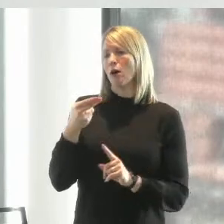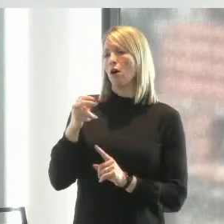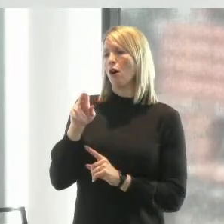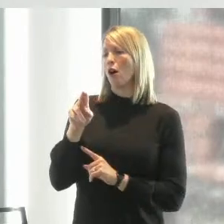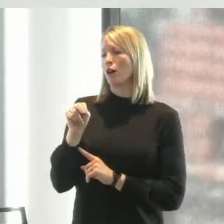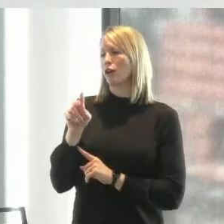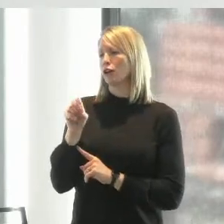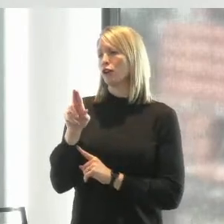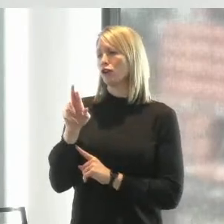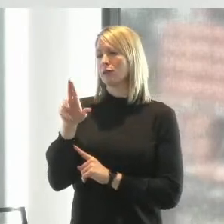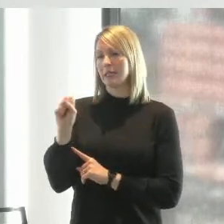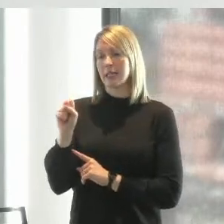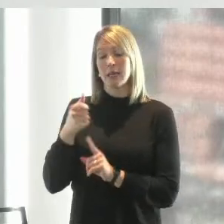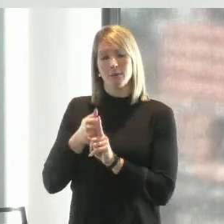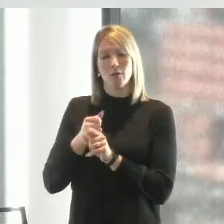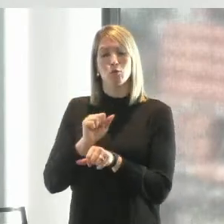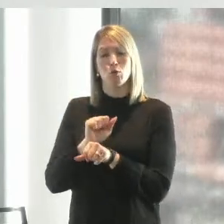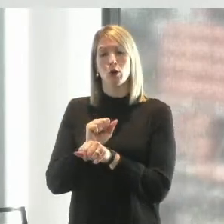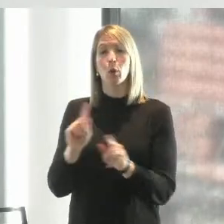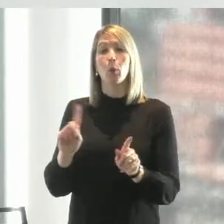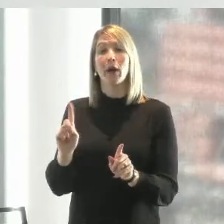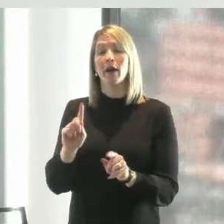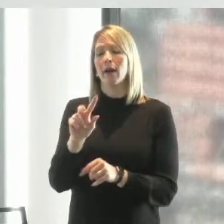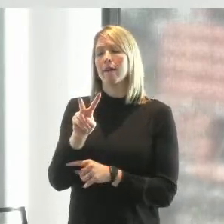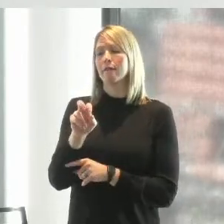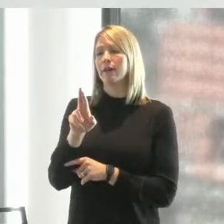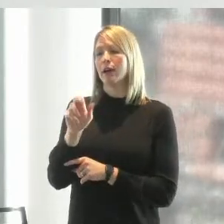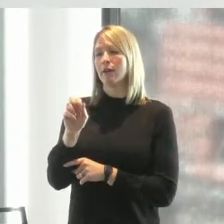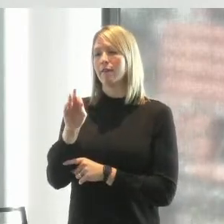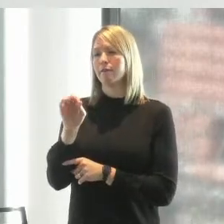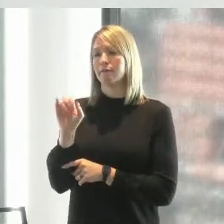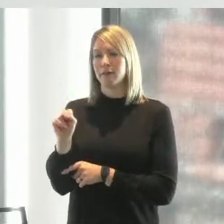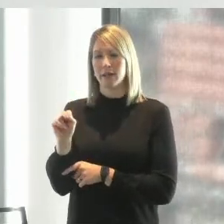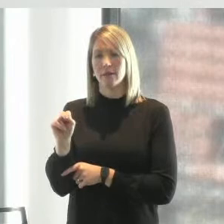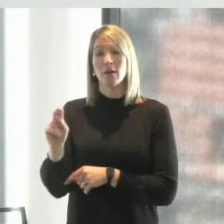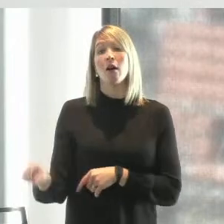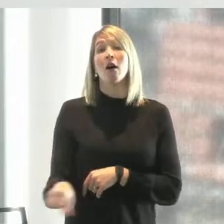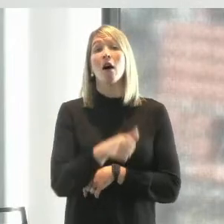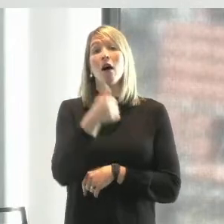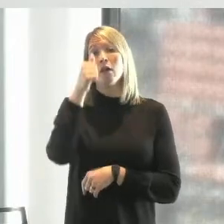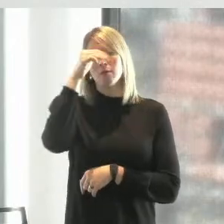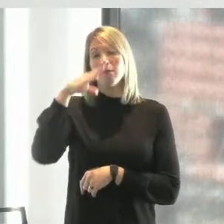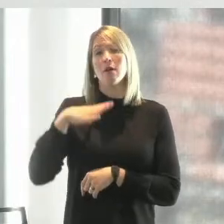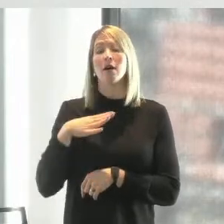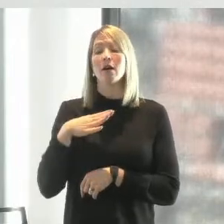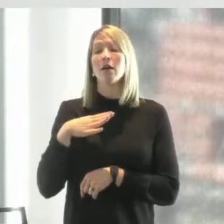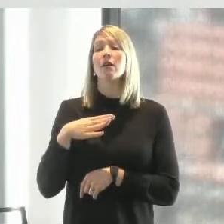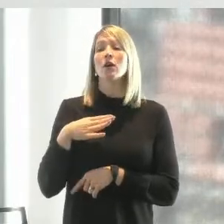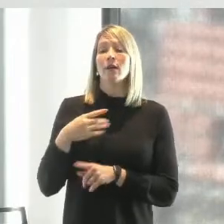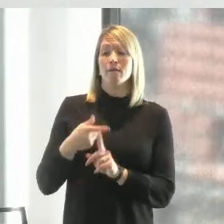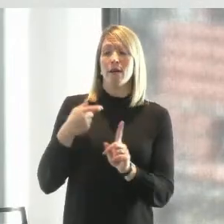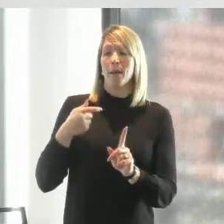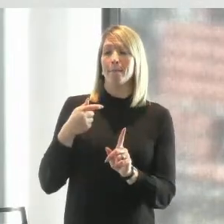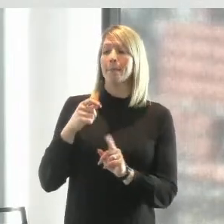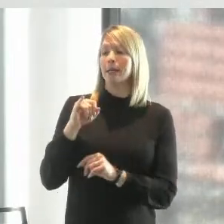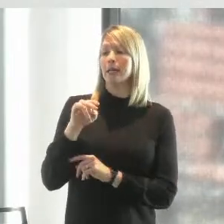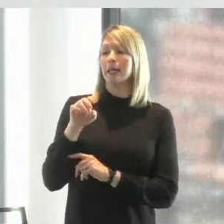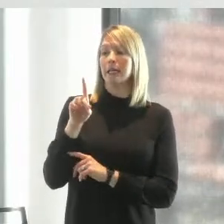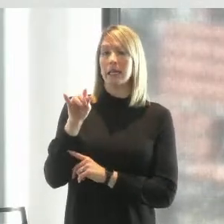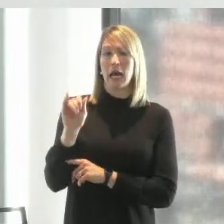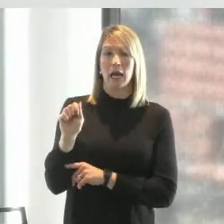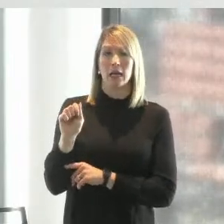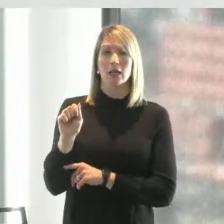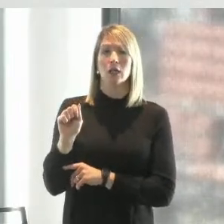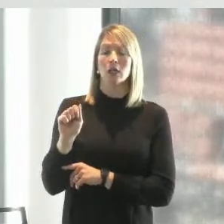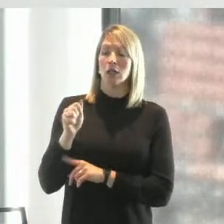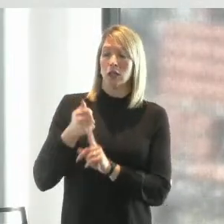computer science graduate of Memorial University. Yamini, originally from India, as a computer science student at MUN. She'll be